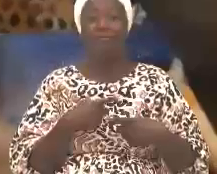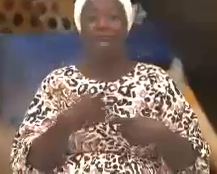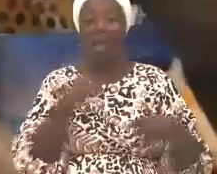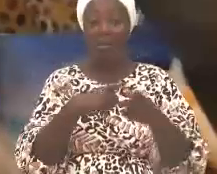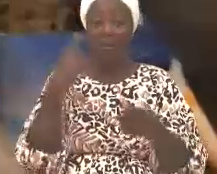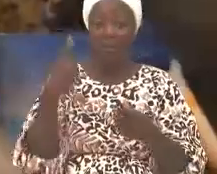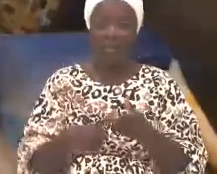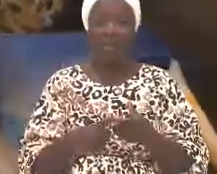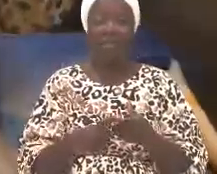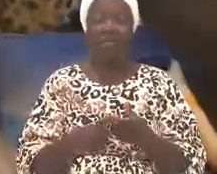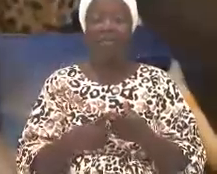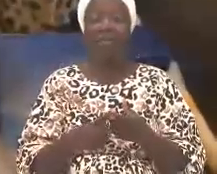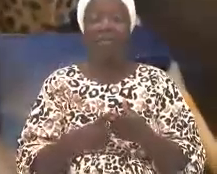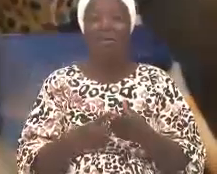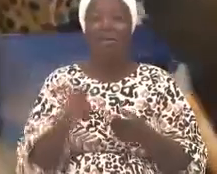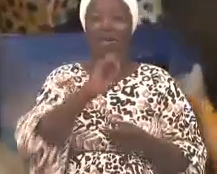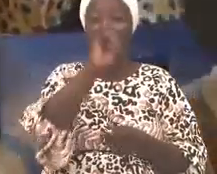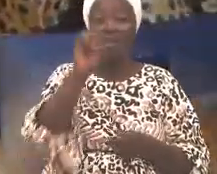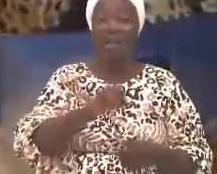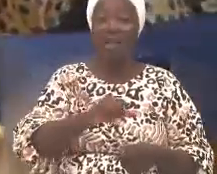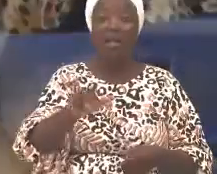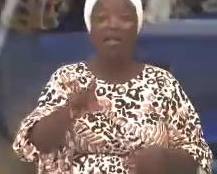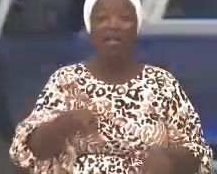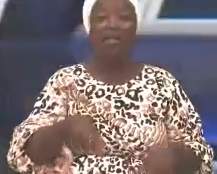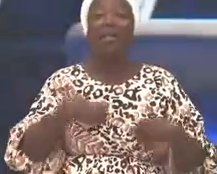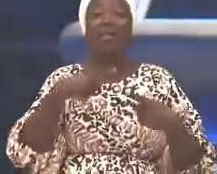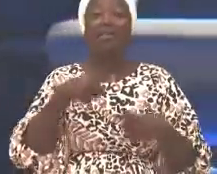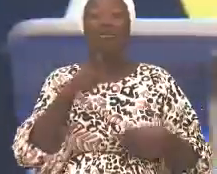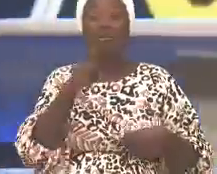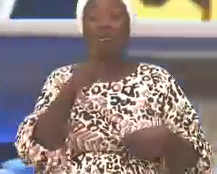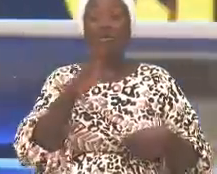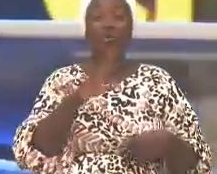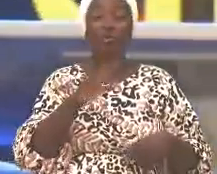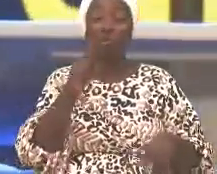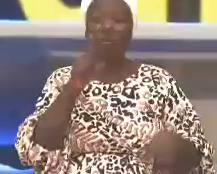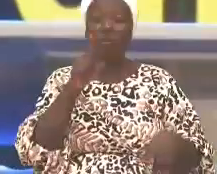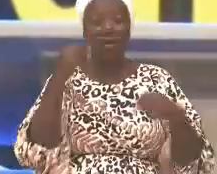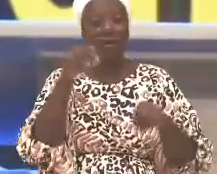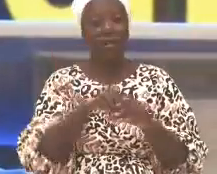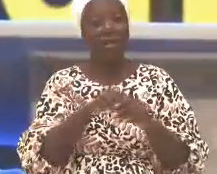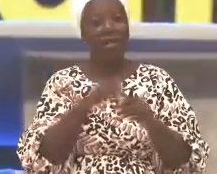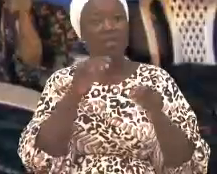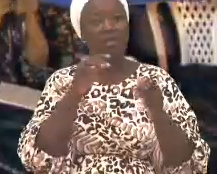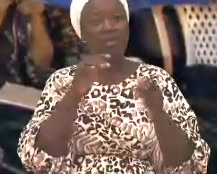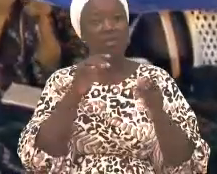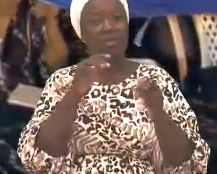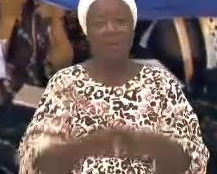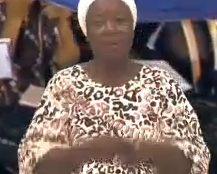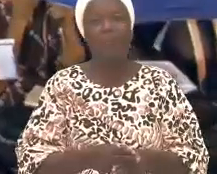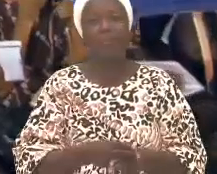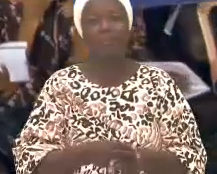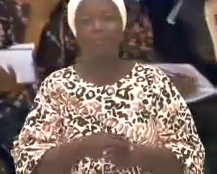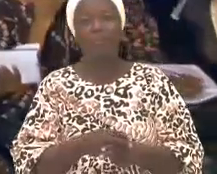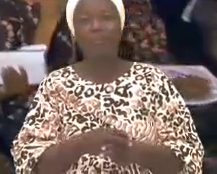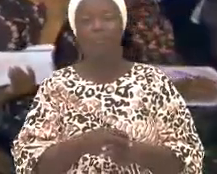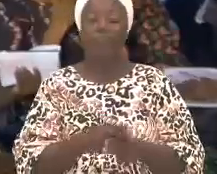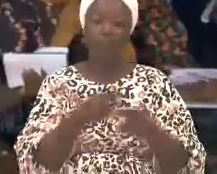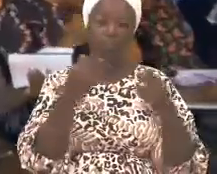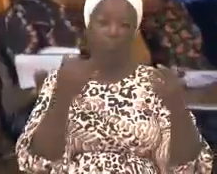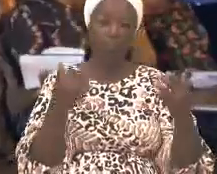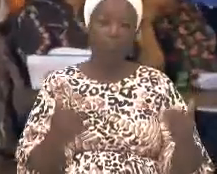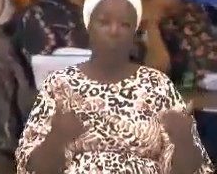then, eternally, you will live in Jesus' name. Now,